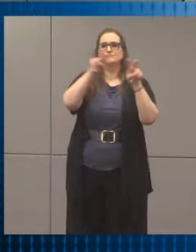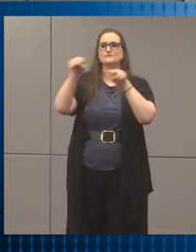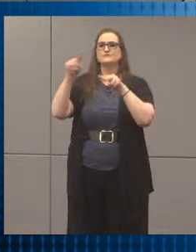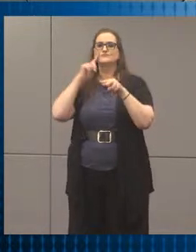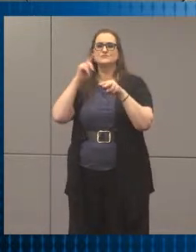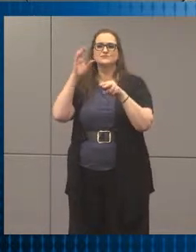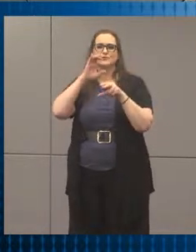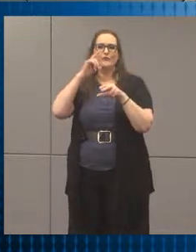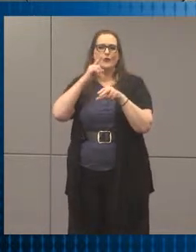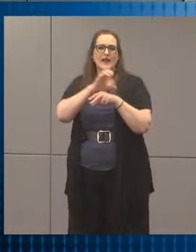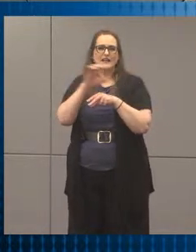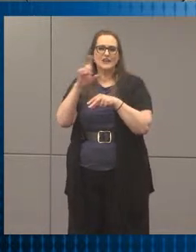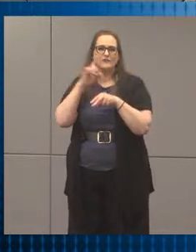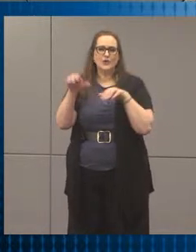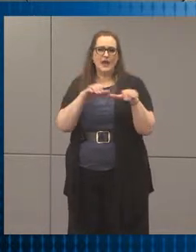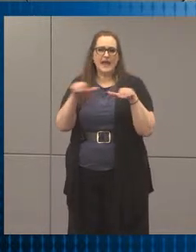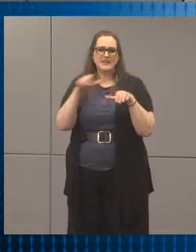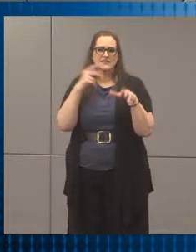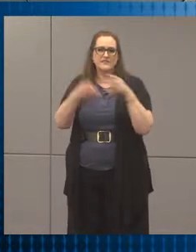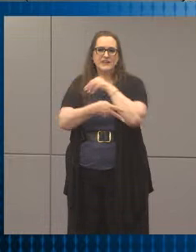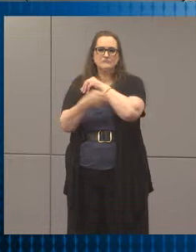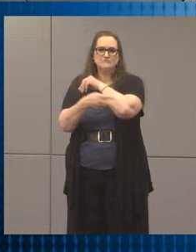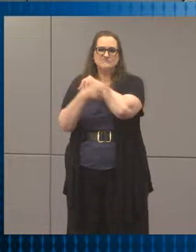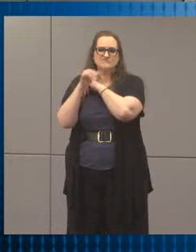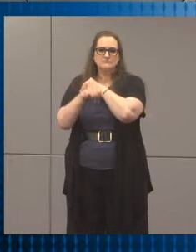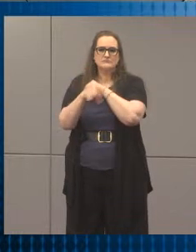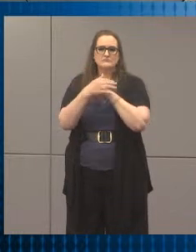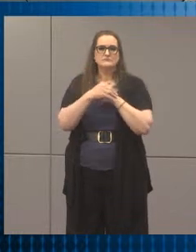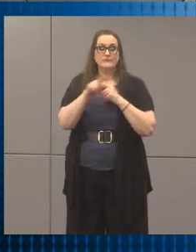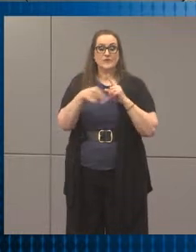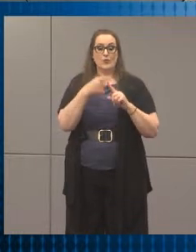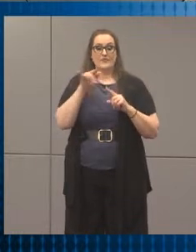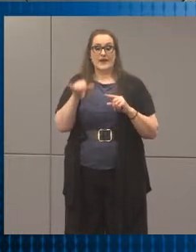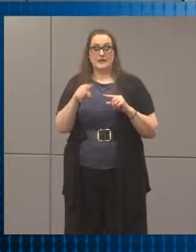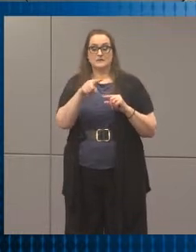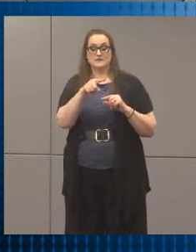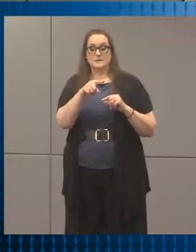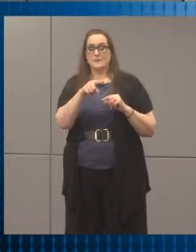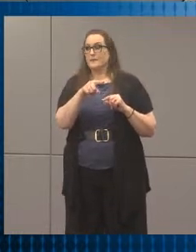converter activity. And when that